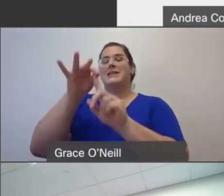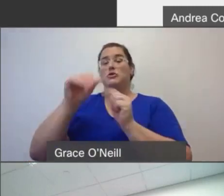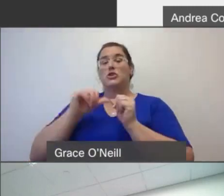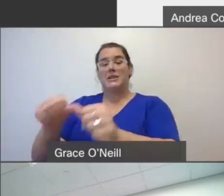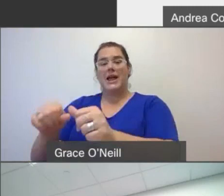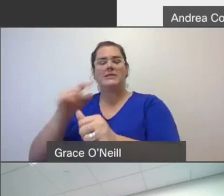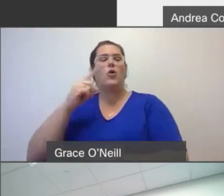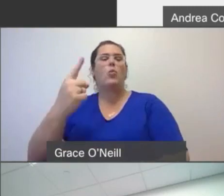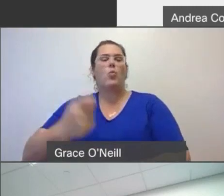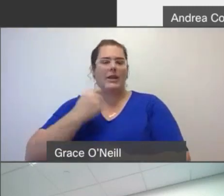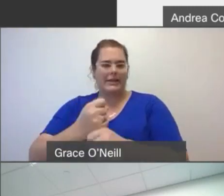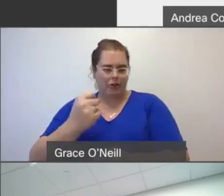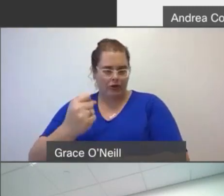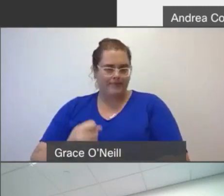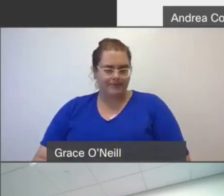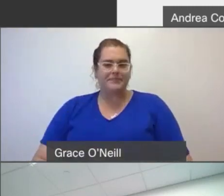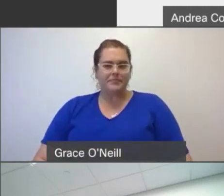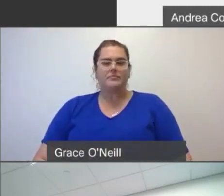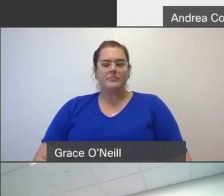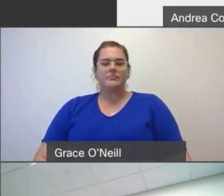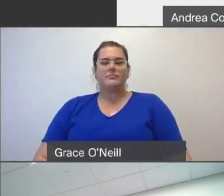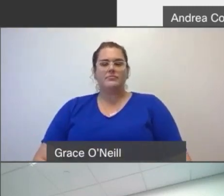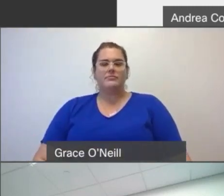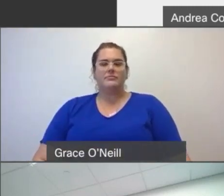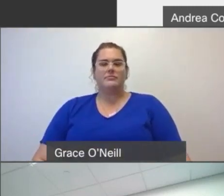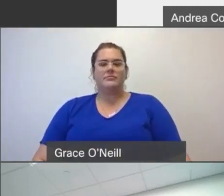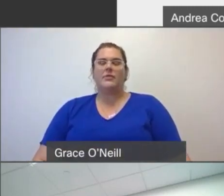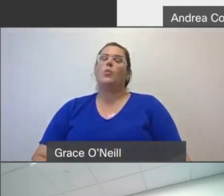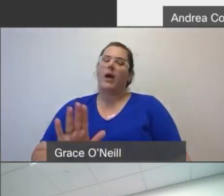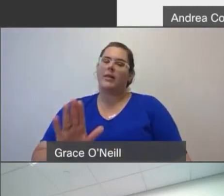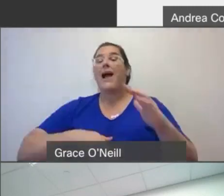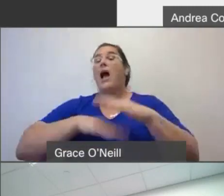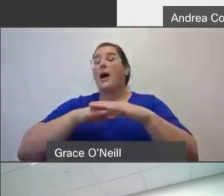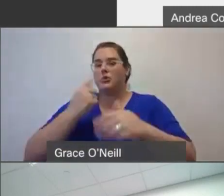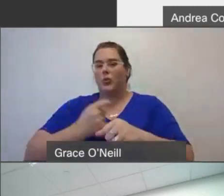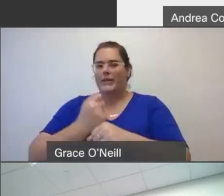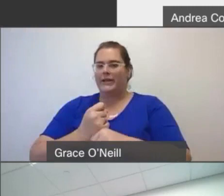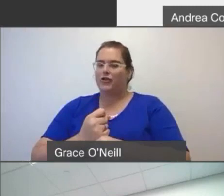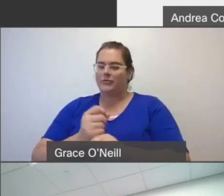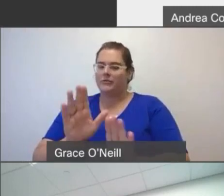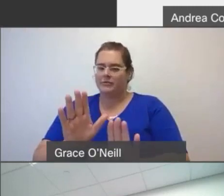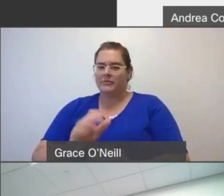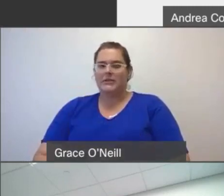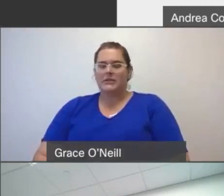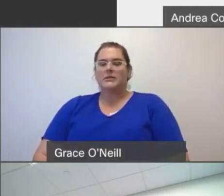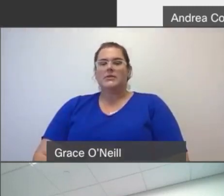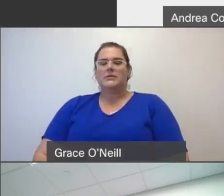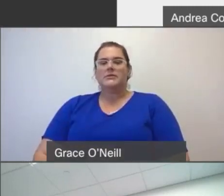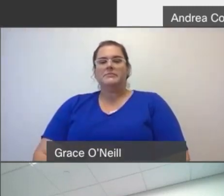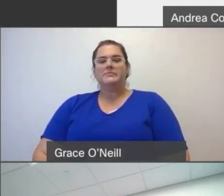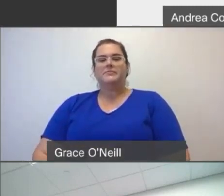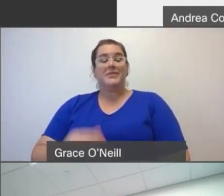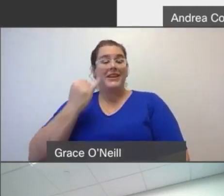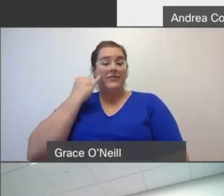And so as the exemptions, well, up to a year. Because if someone got a